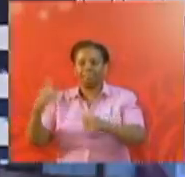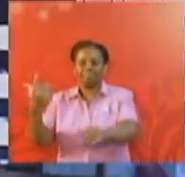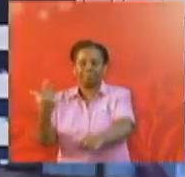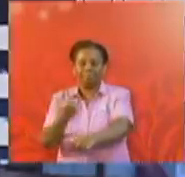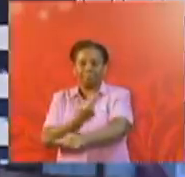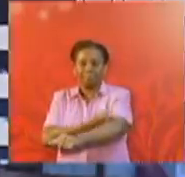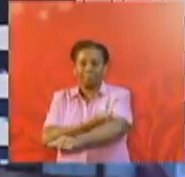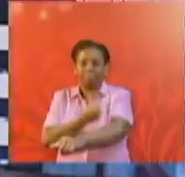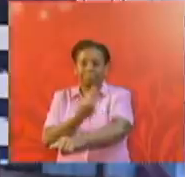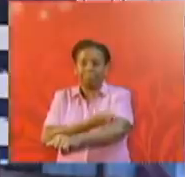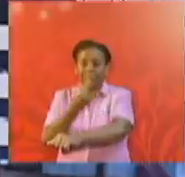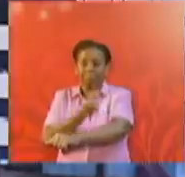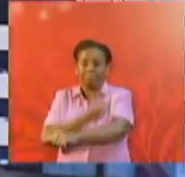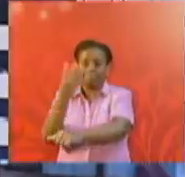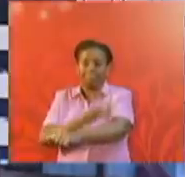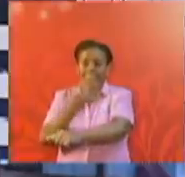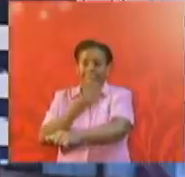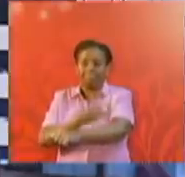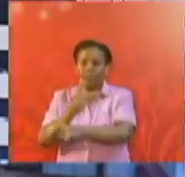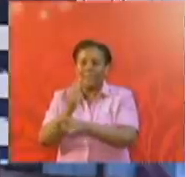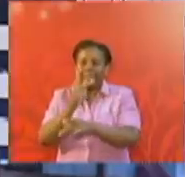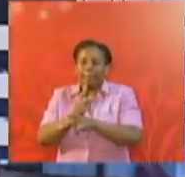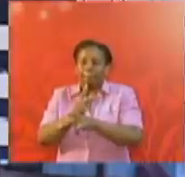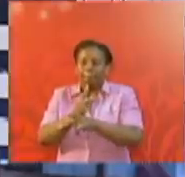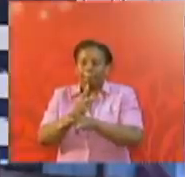the blood pressure up. If the blood pressure goes down too low,